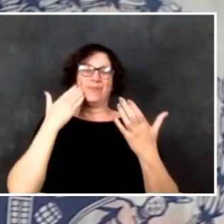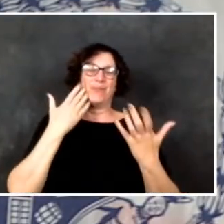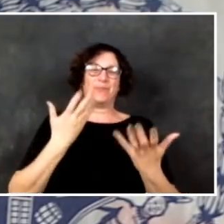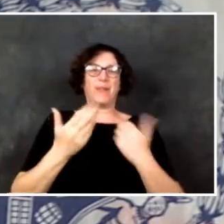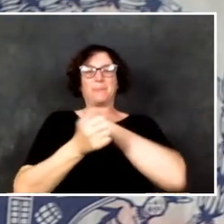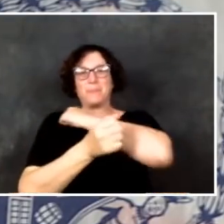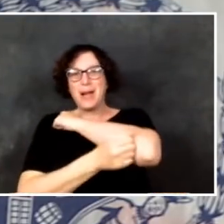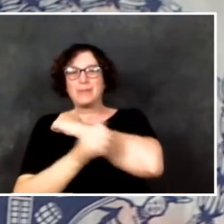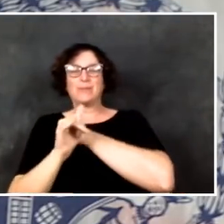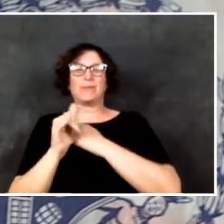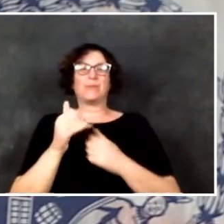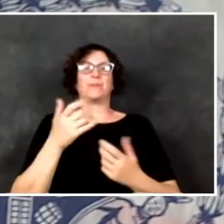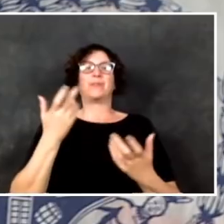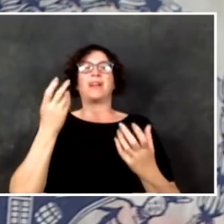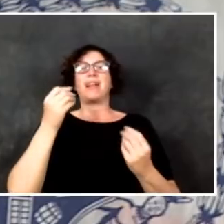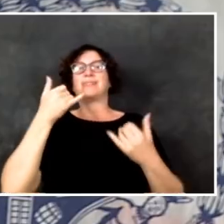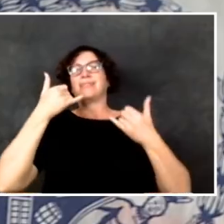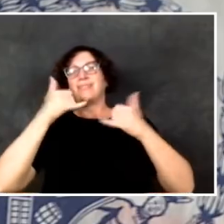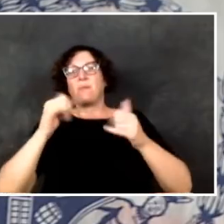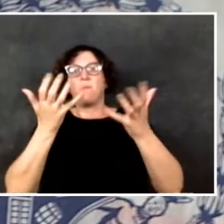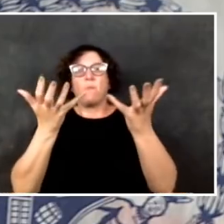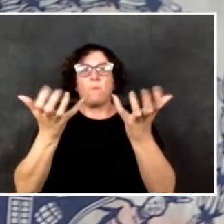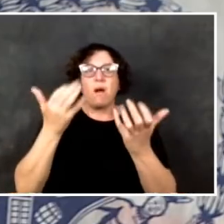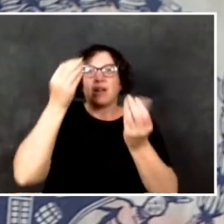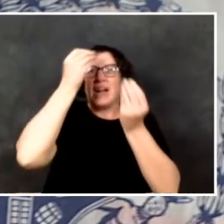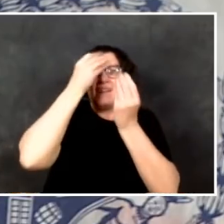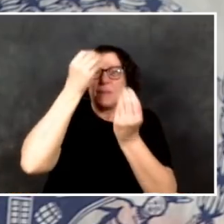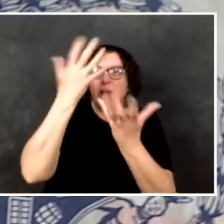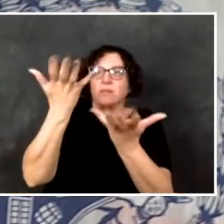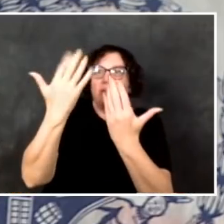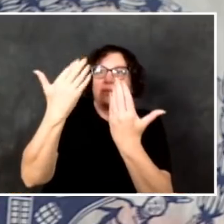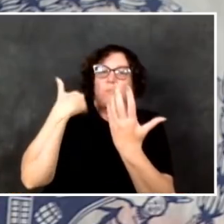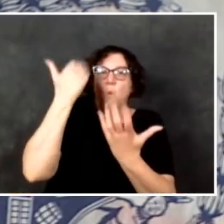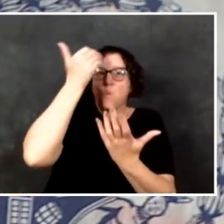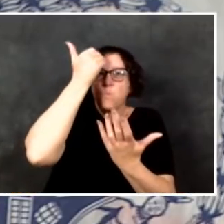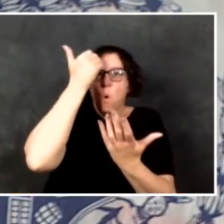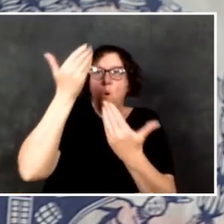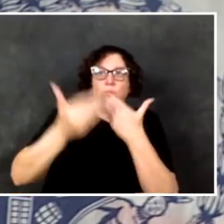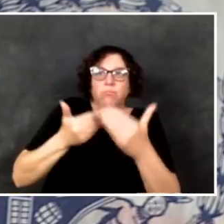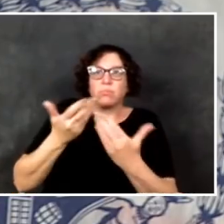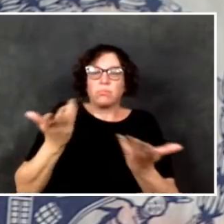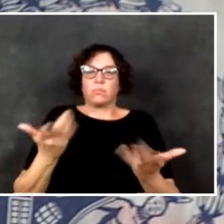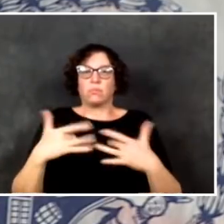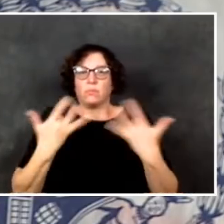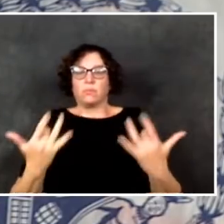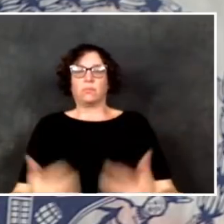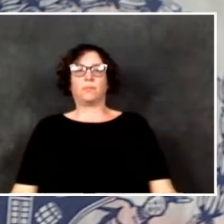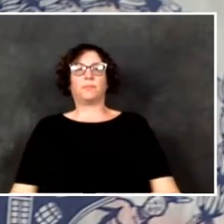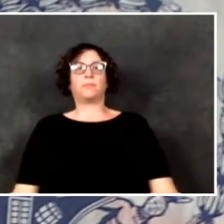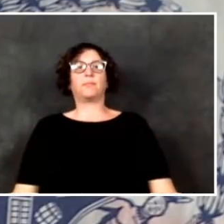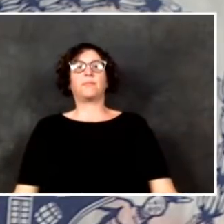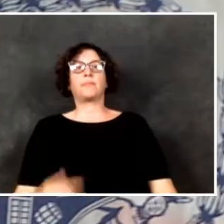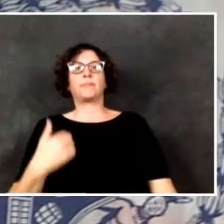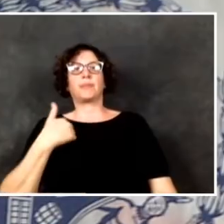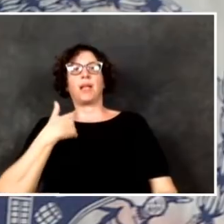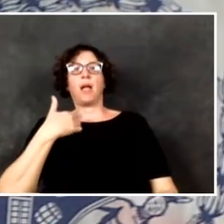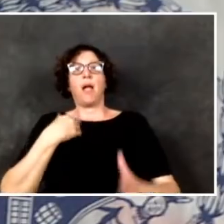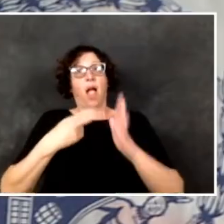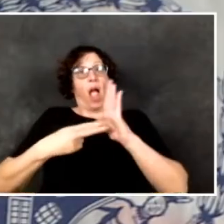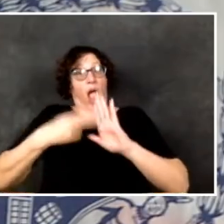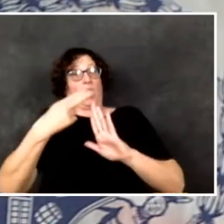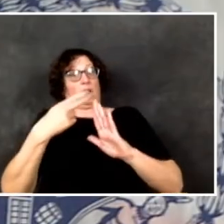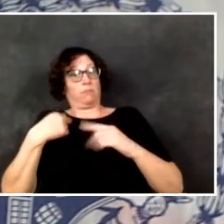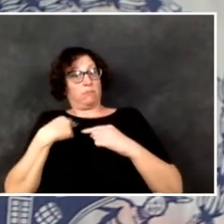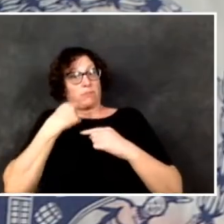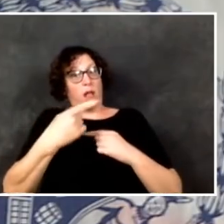And it's something also, Katie, that I told people from the very beginning. I thought this is what was going to happen, and I feared it was going to happen.